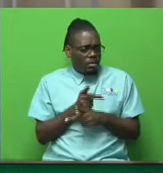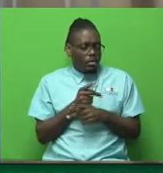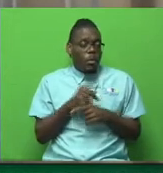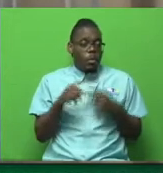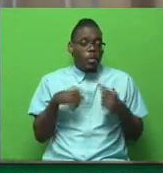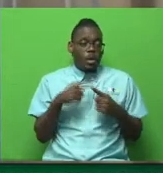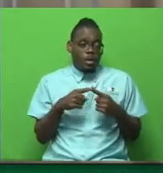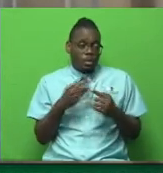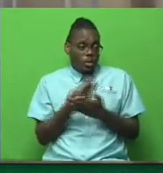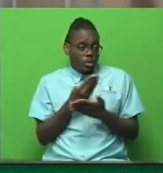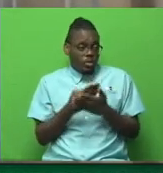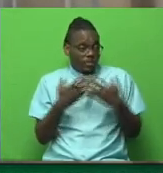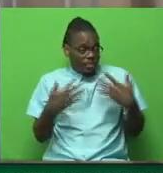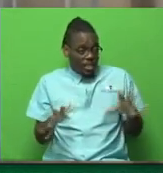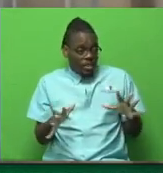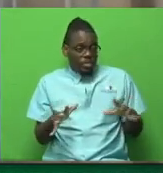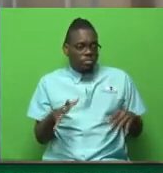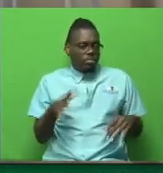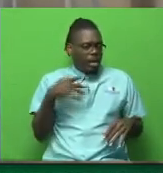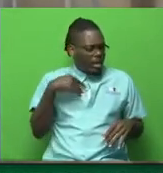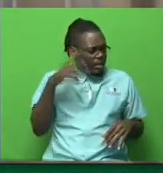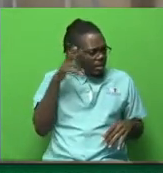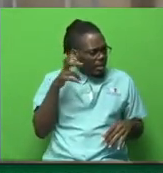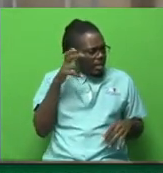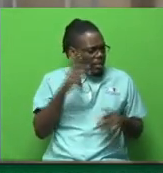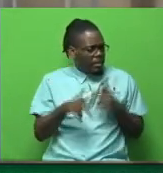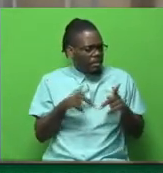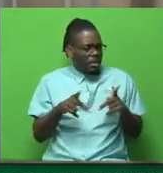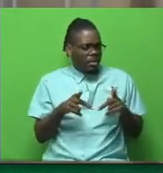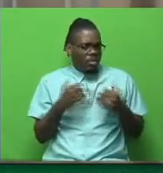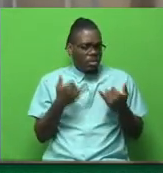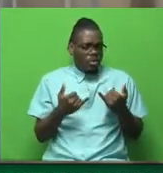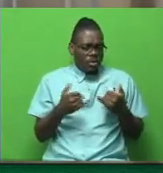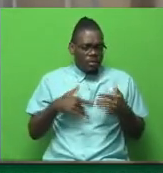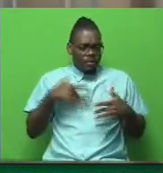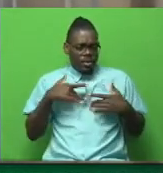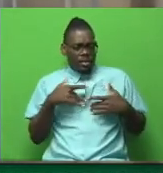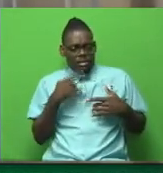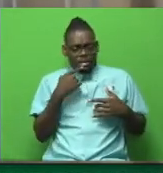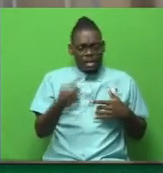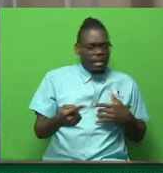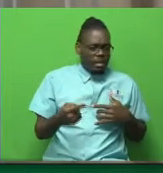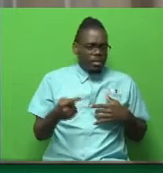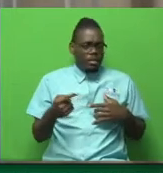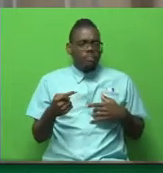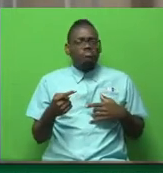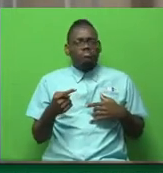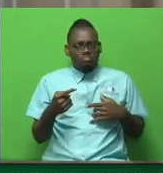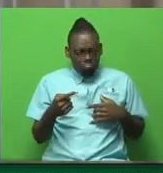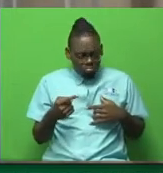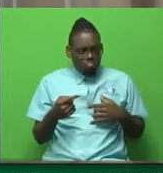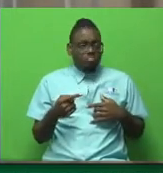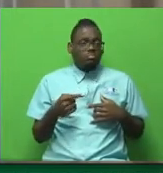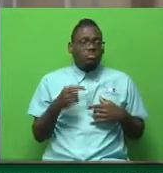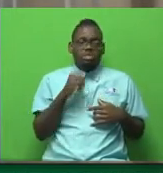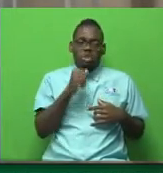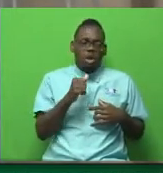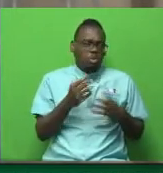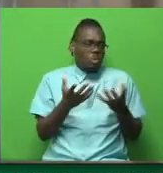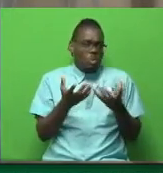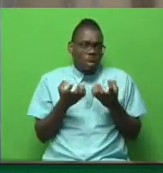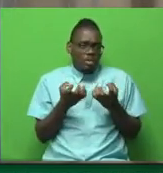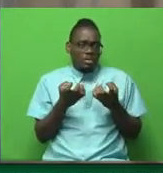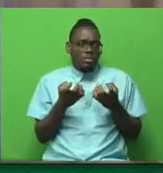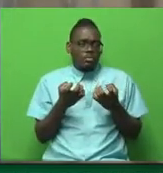be clear Madam speaker that members of the public have rejected this budget for what it is it's an abuse of office Madam speaker